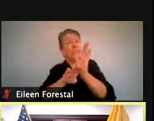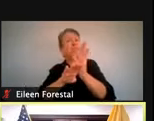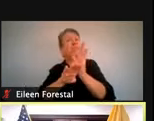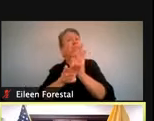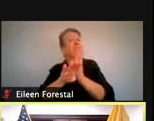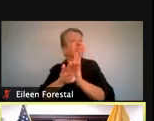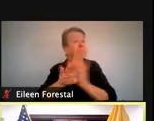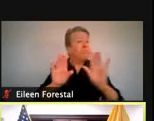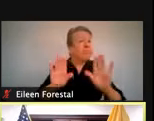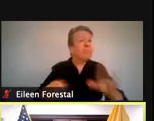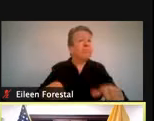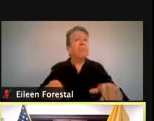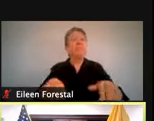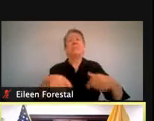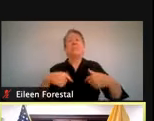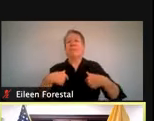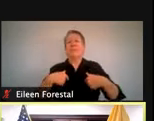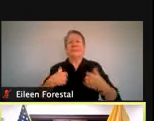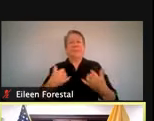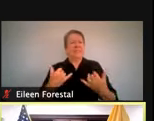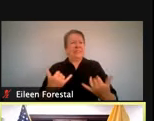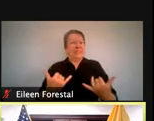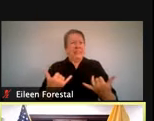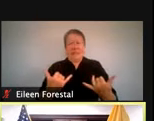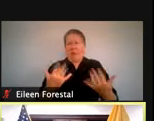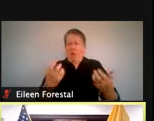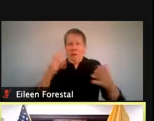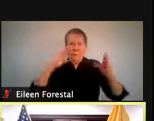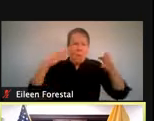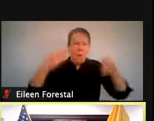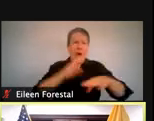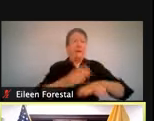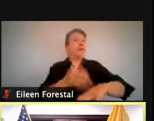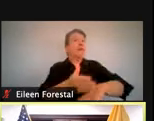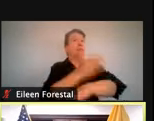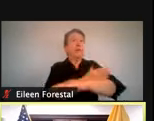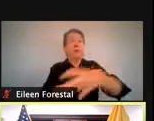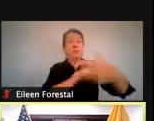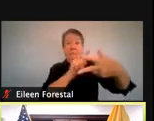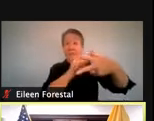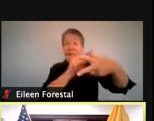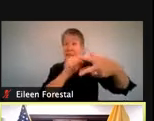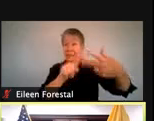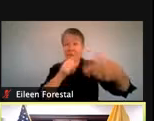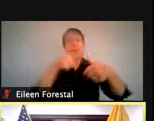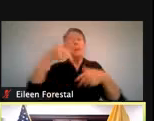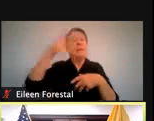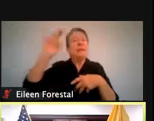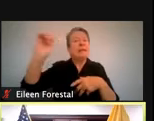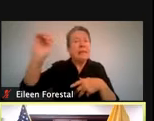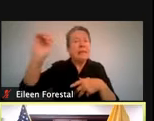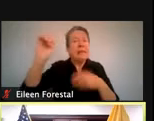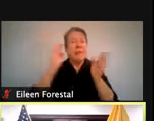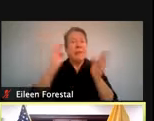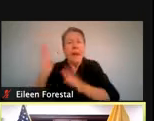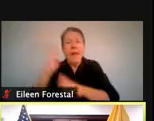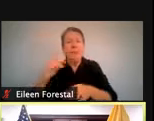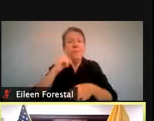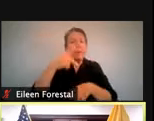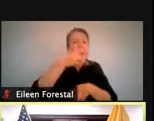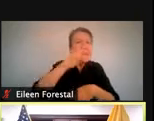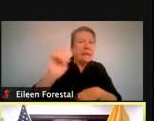in 3 critical areas: personal protective equipment, testing, and contact tracing. 2 months ago,